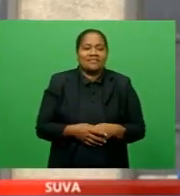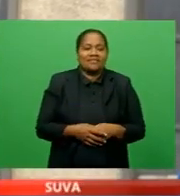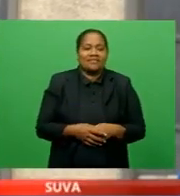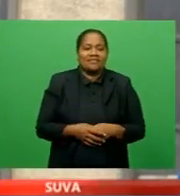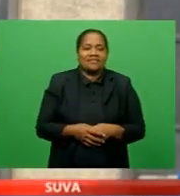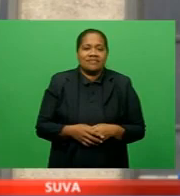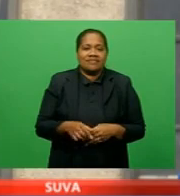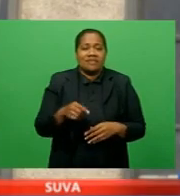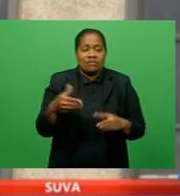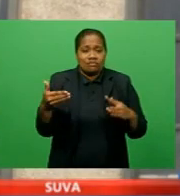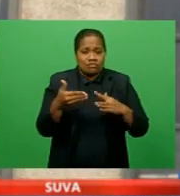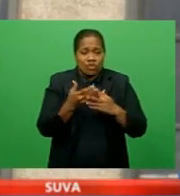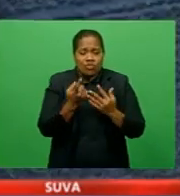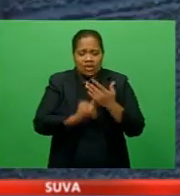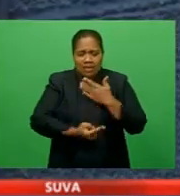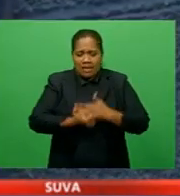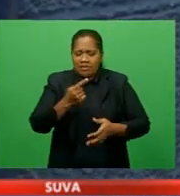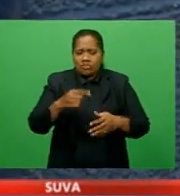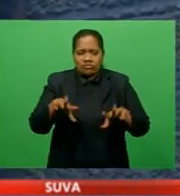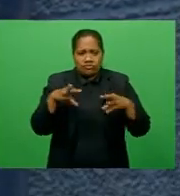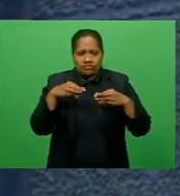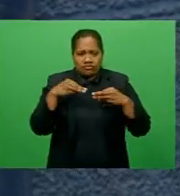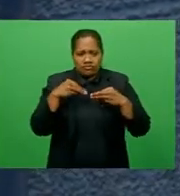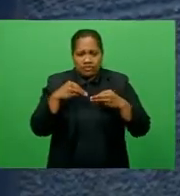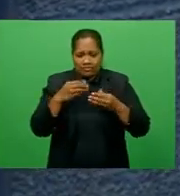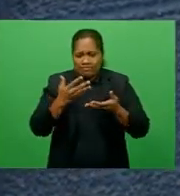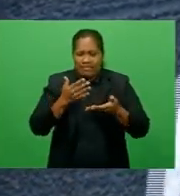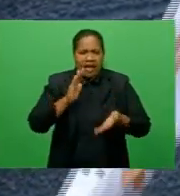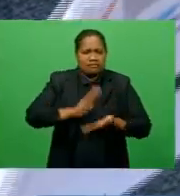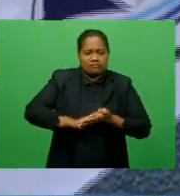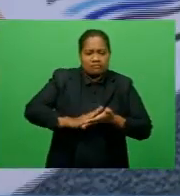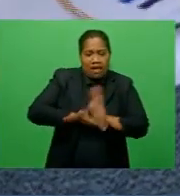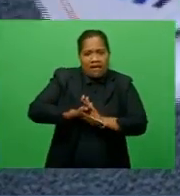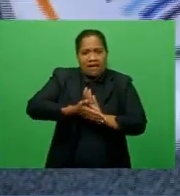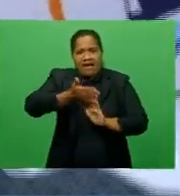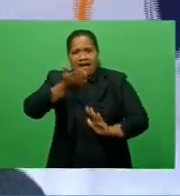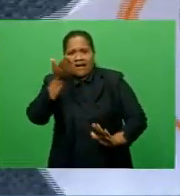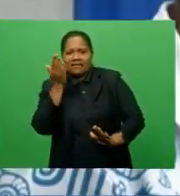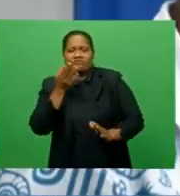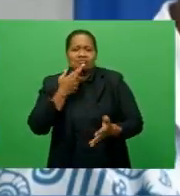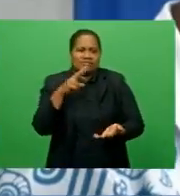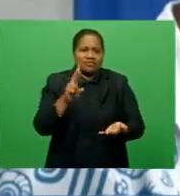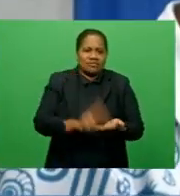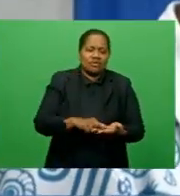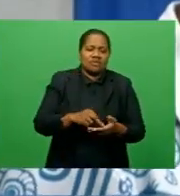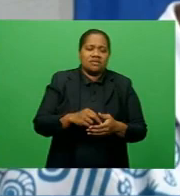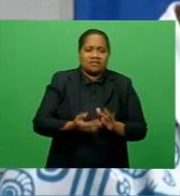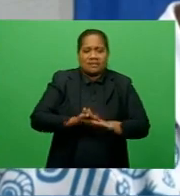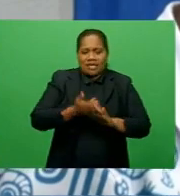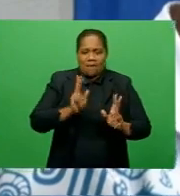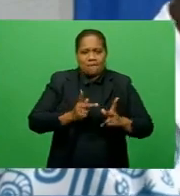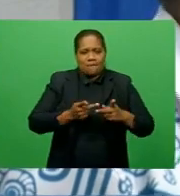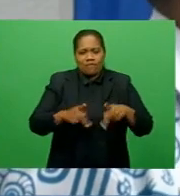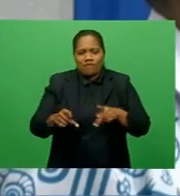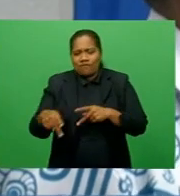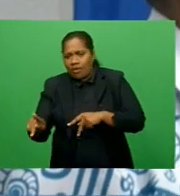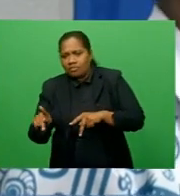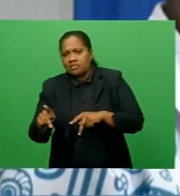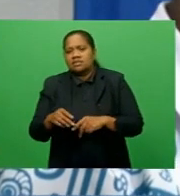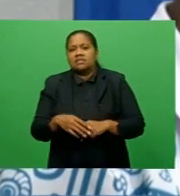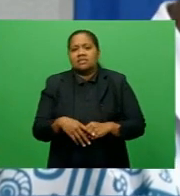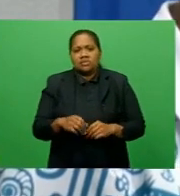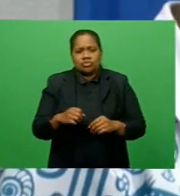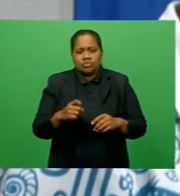highest ever profit in its history last year. 2019, the financial performance of FPTL continued to be strong,